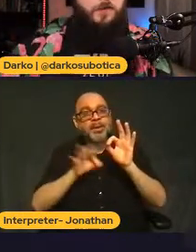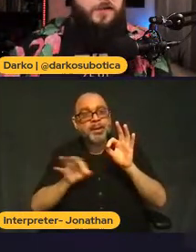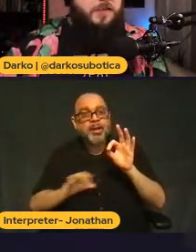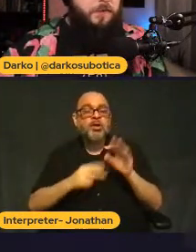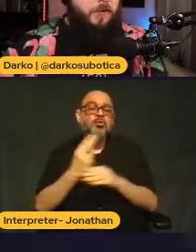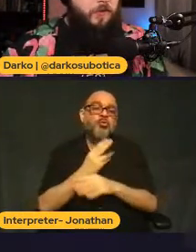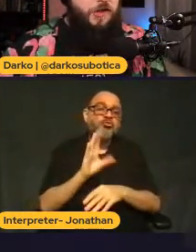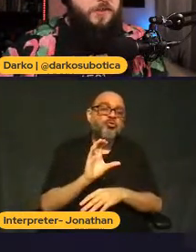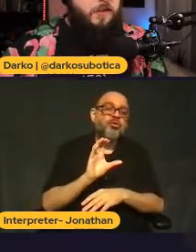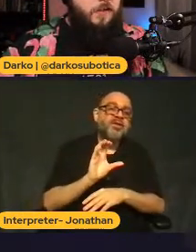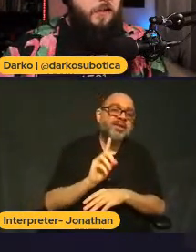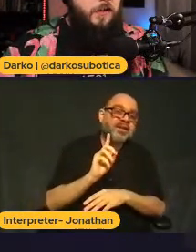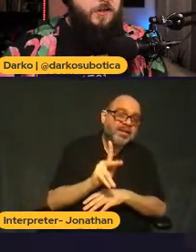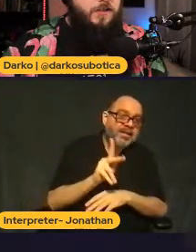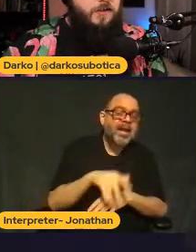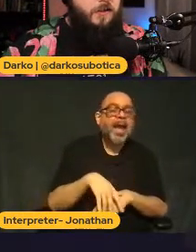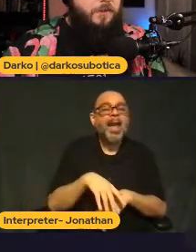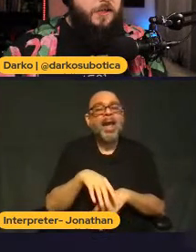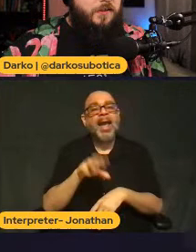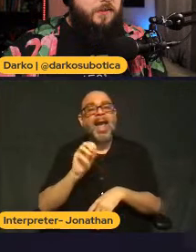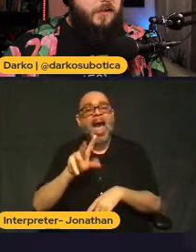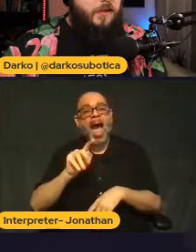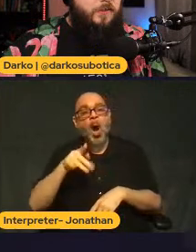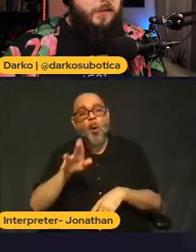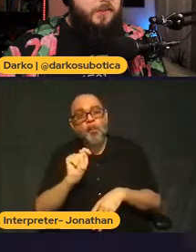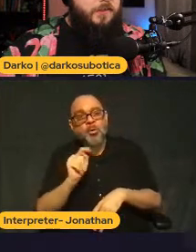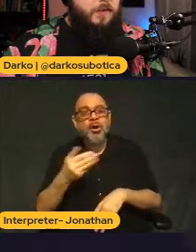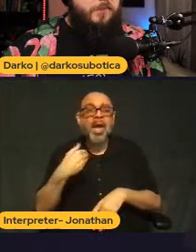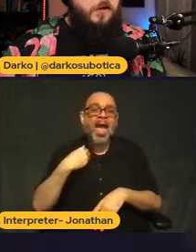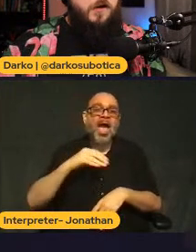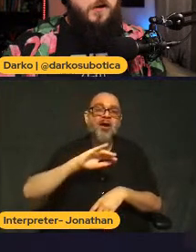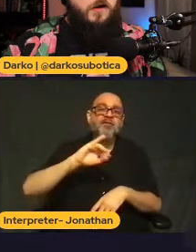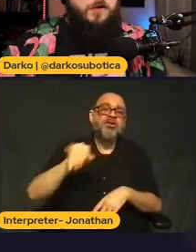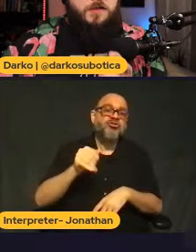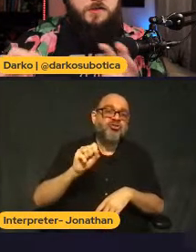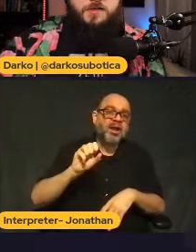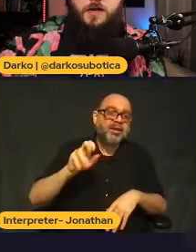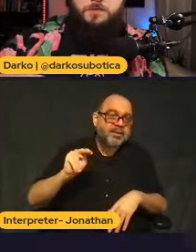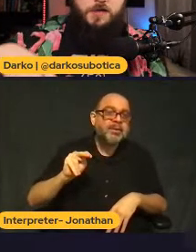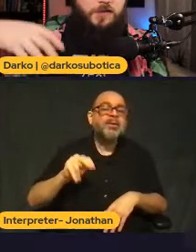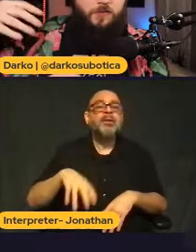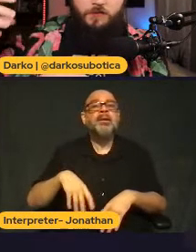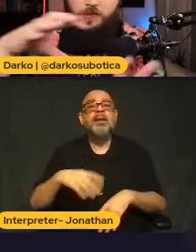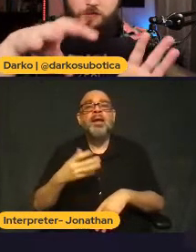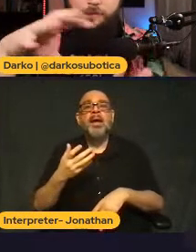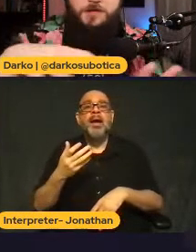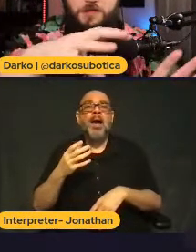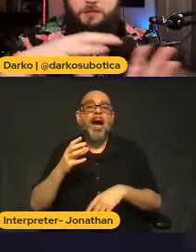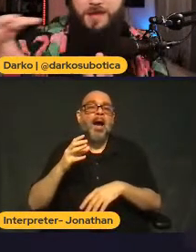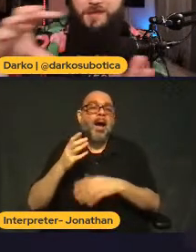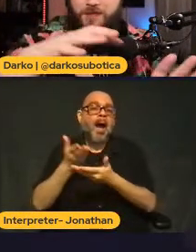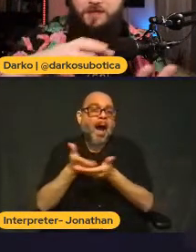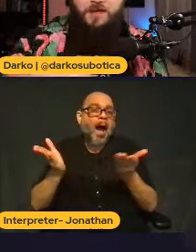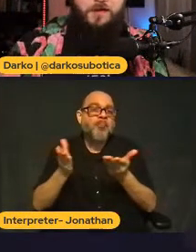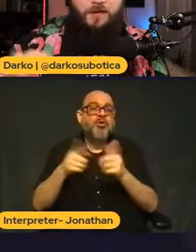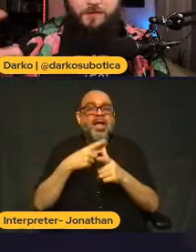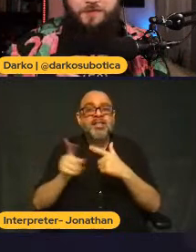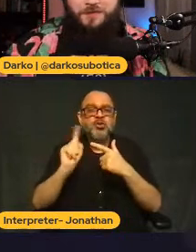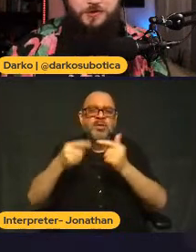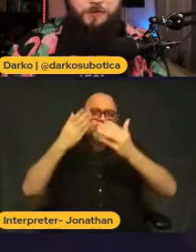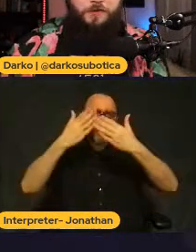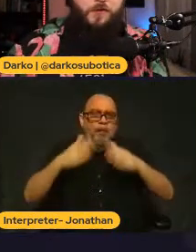outputs file, you get this big old JSON object, you get this whatever. You get this JSON object, and you need to parse it and make the